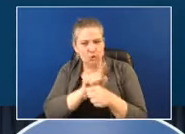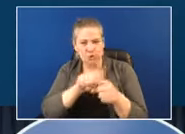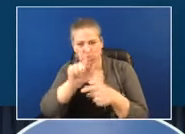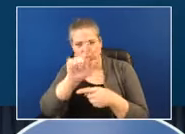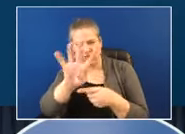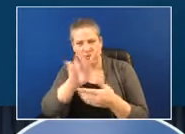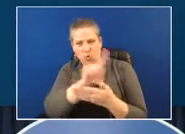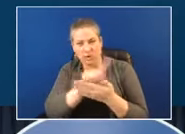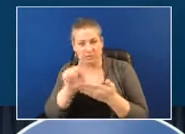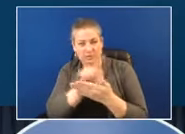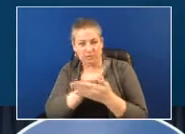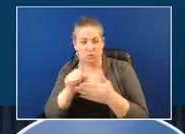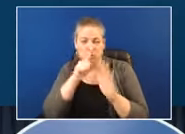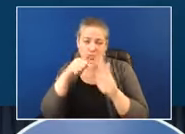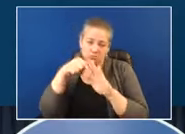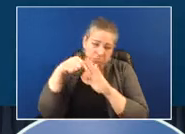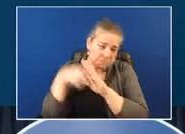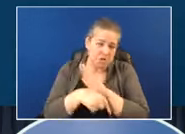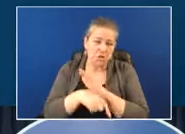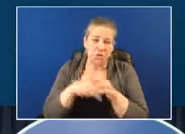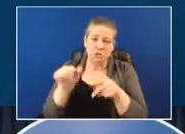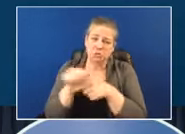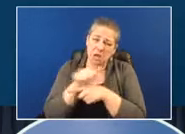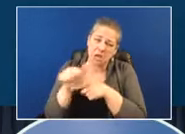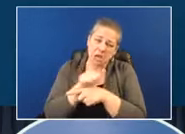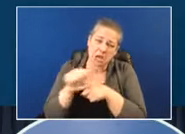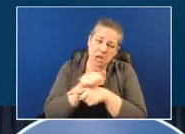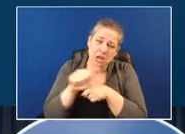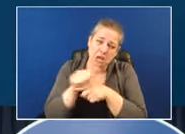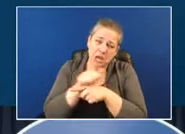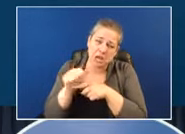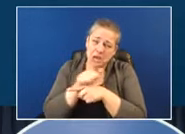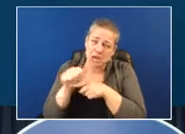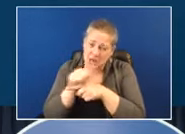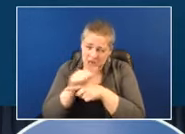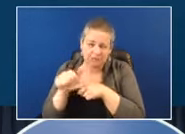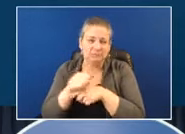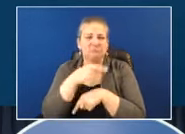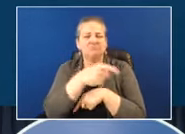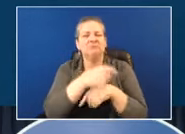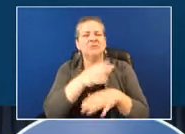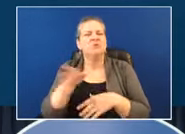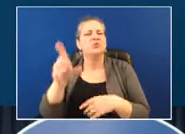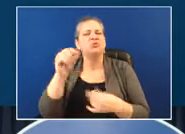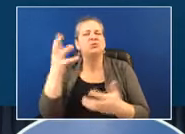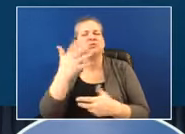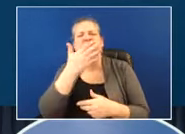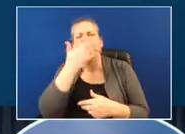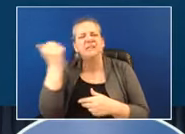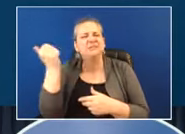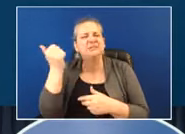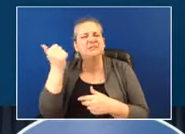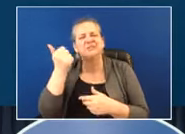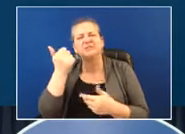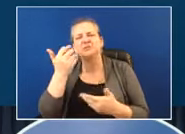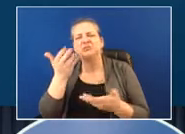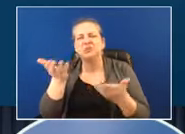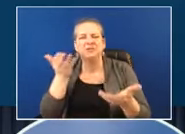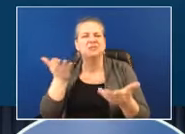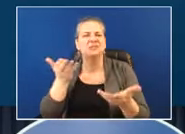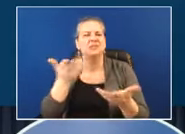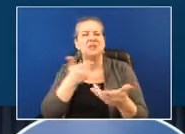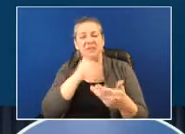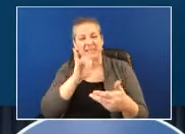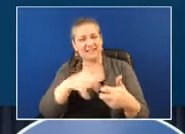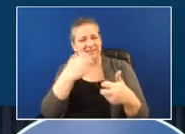intense training that anyone ever goes through, so they can be prepared to do the best for people in some of the toughest